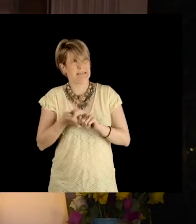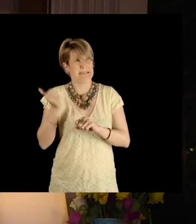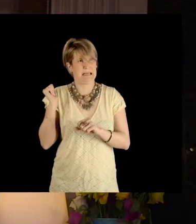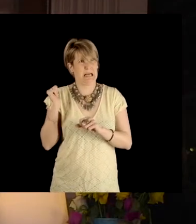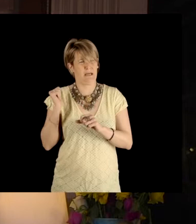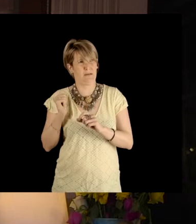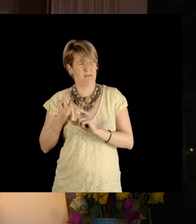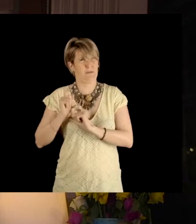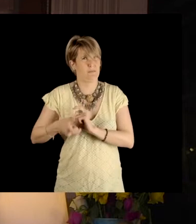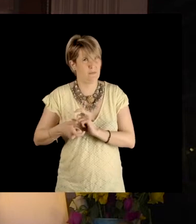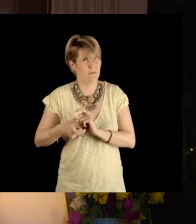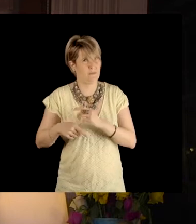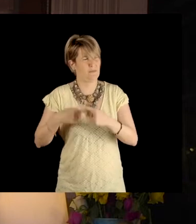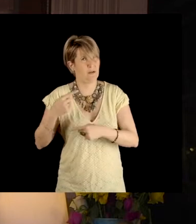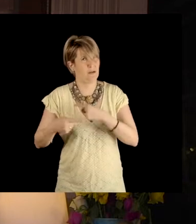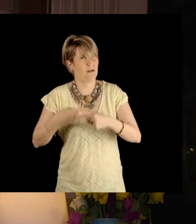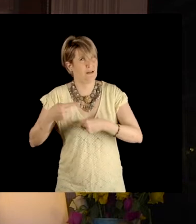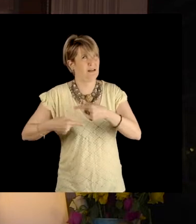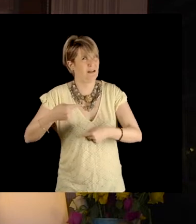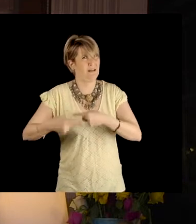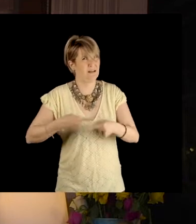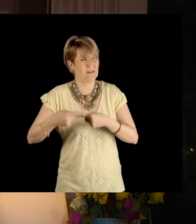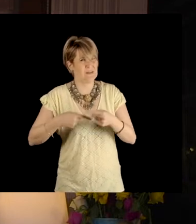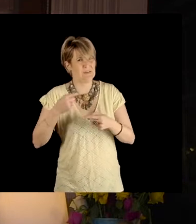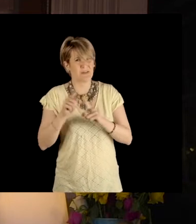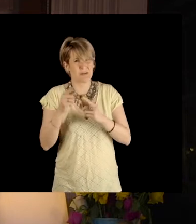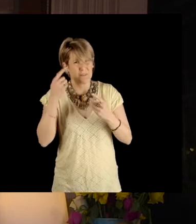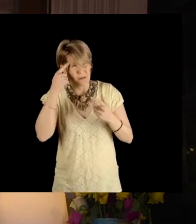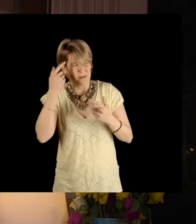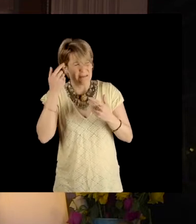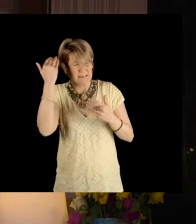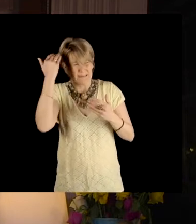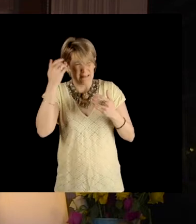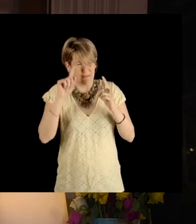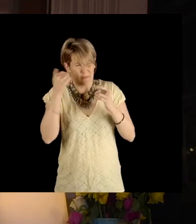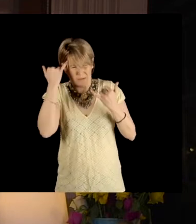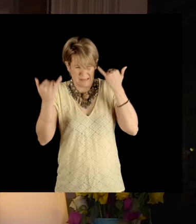Thoughts and ideas left uncontrolled, unregulated, unchannelized,